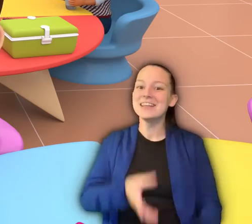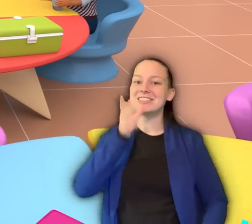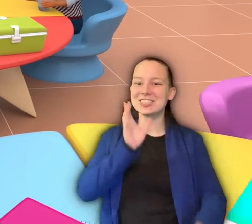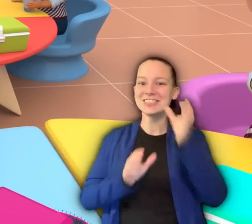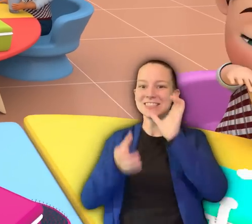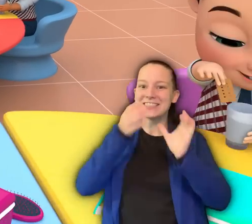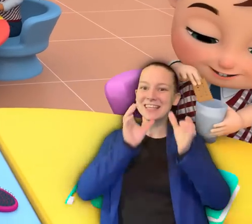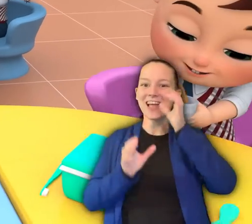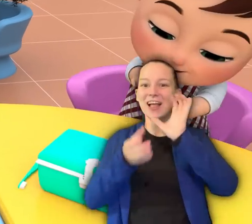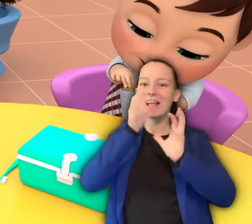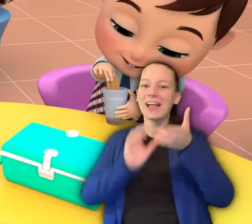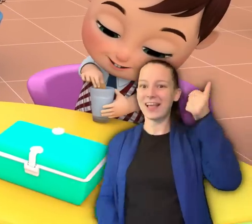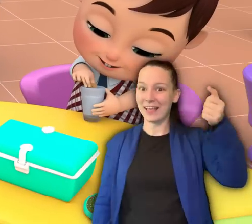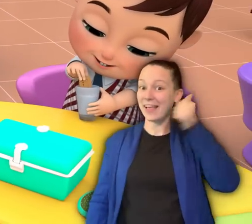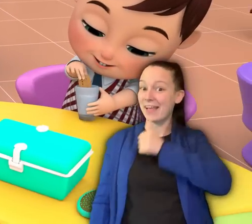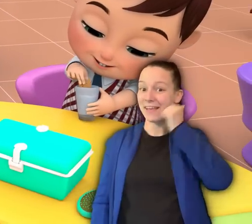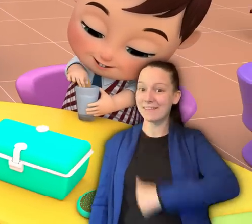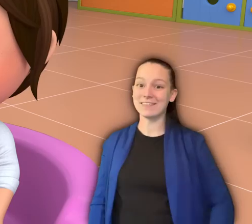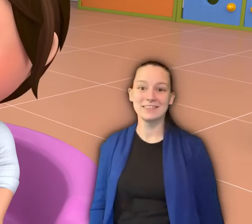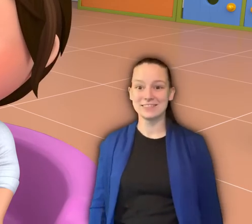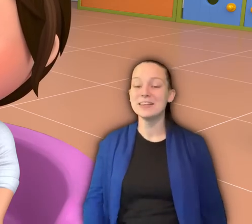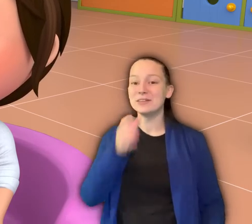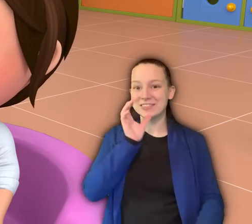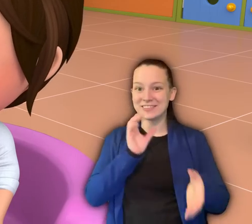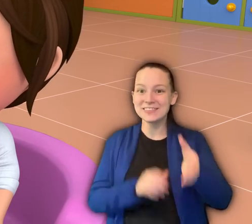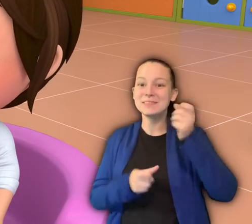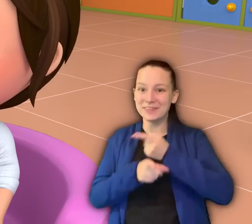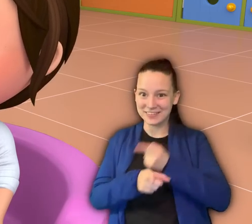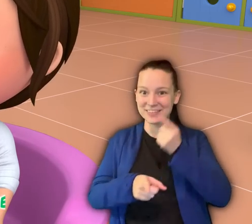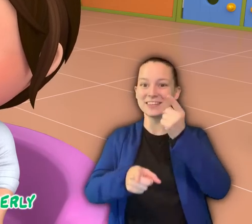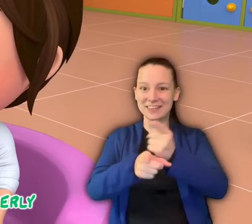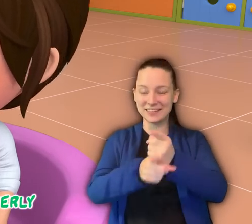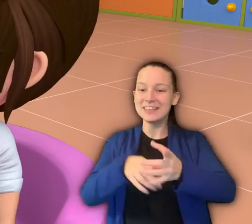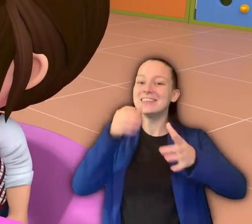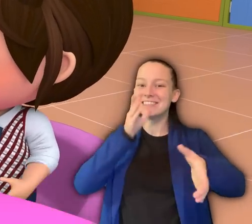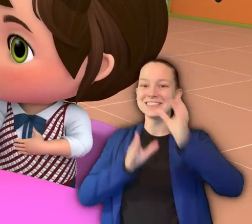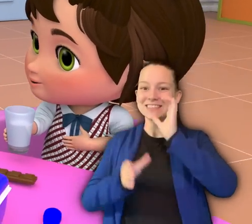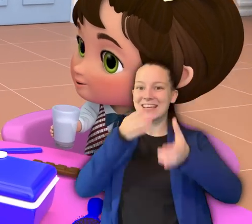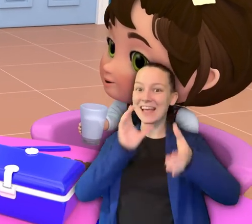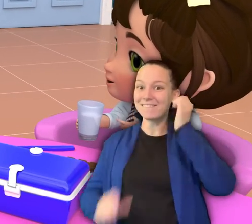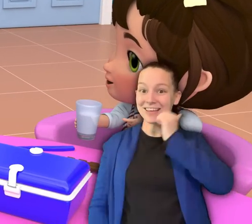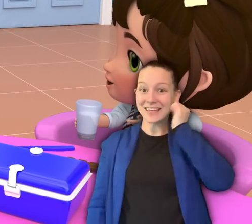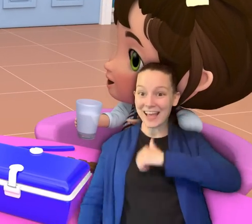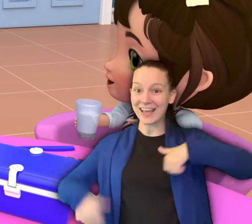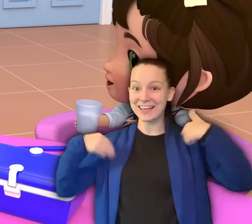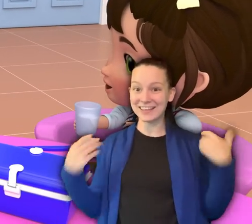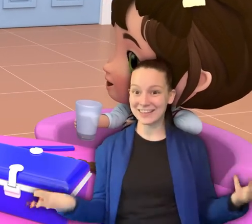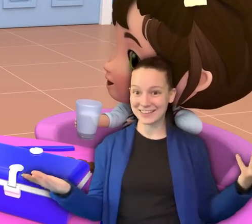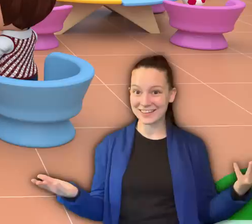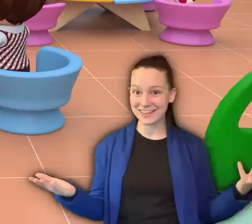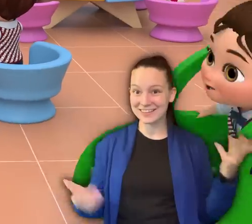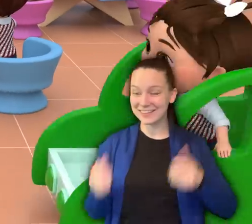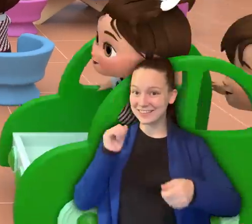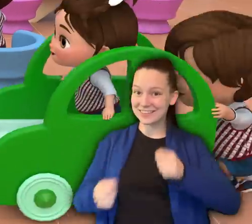properly drink it every day pull it properly properly drink it every day